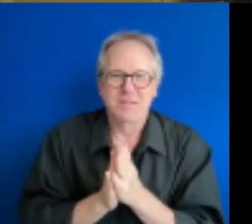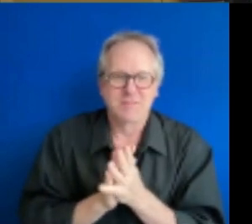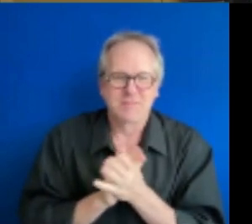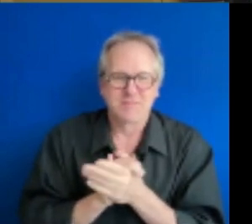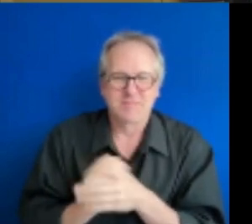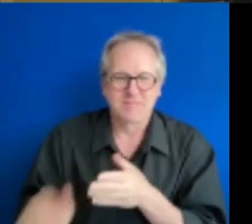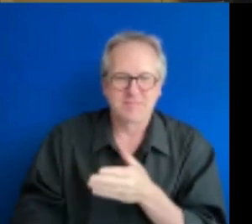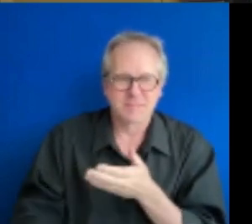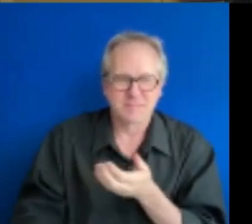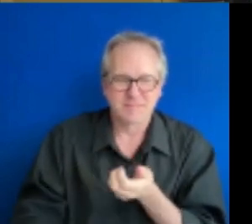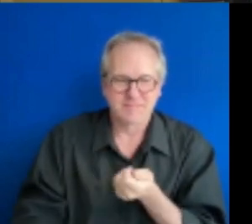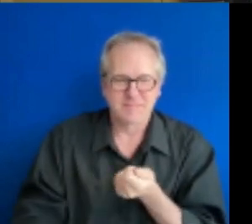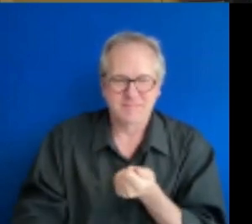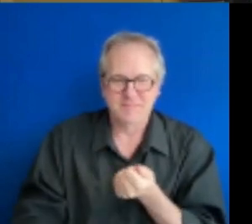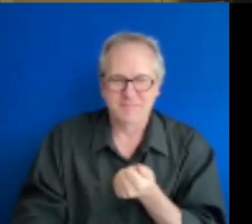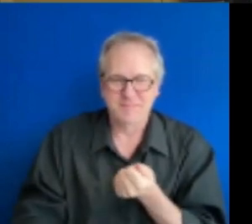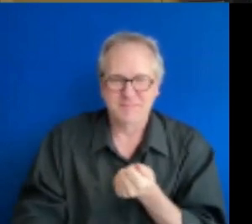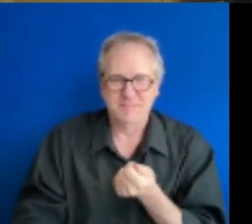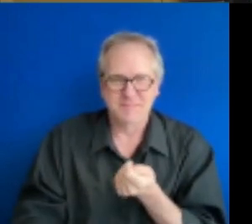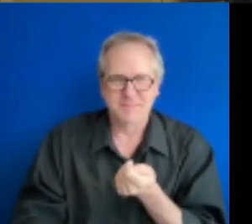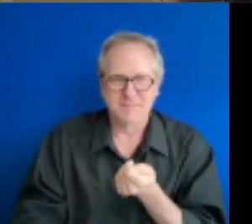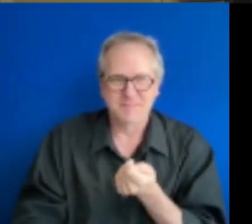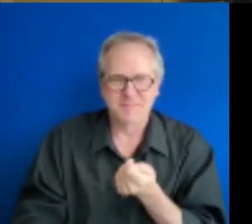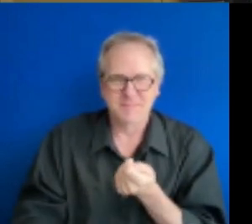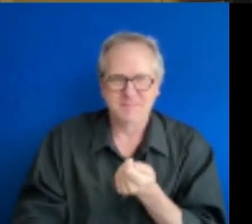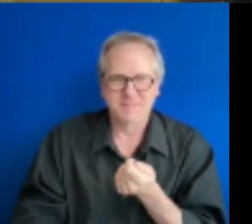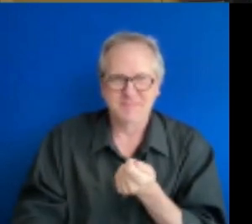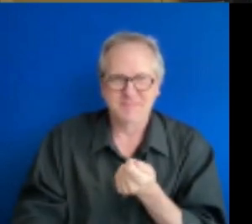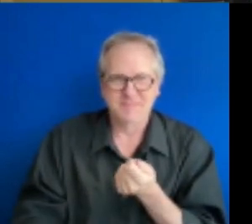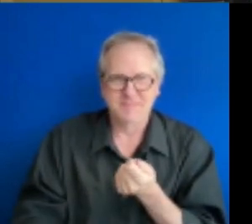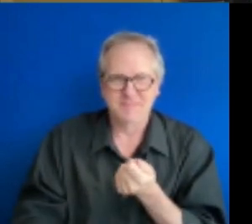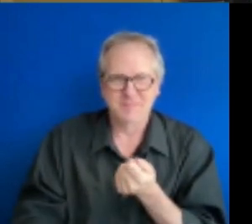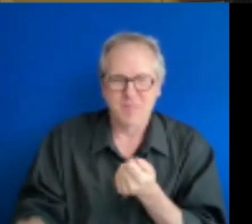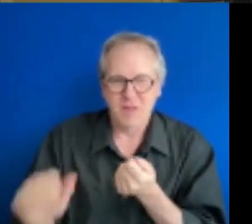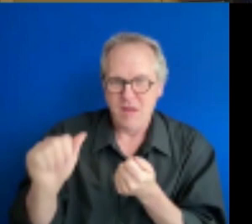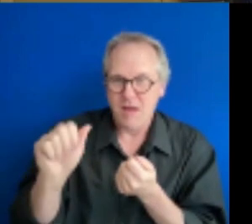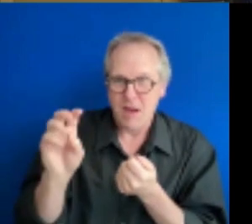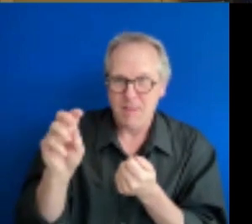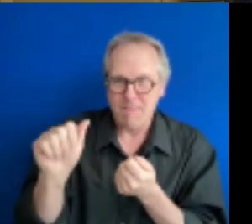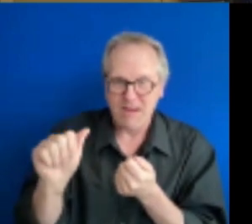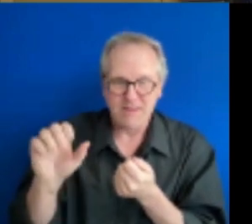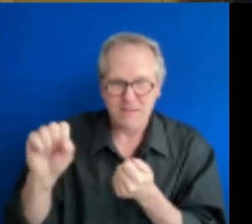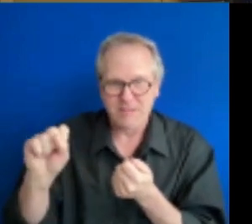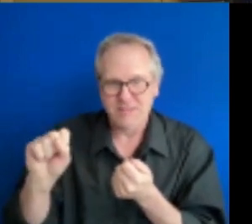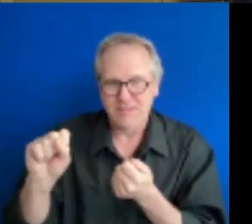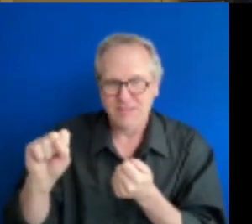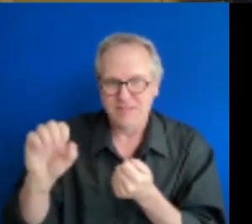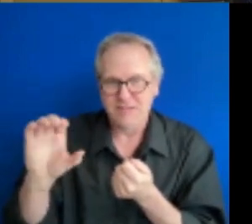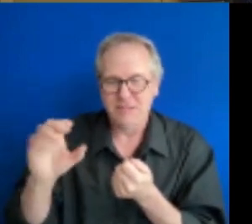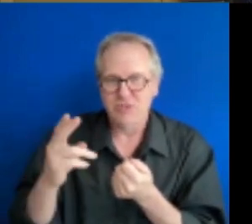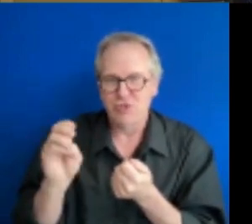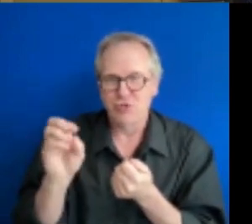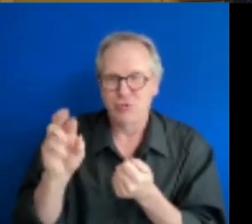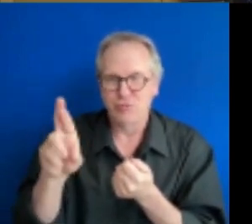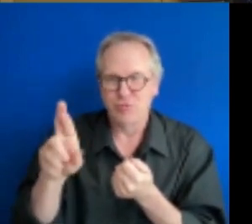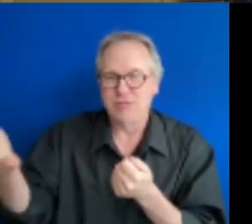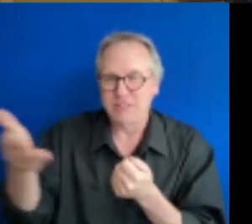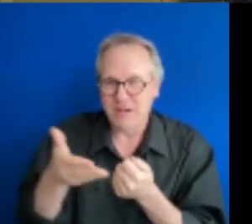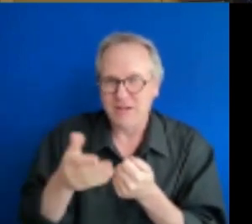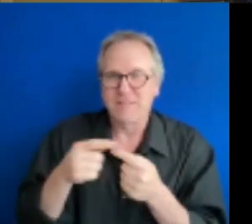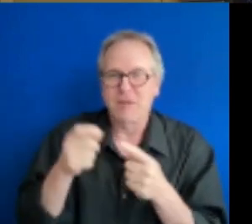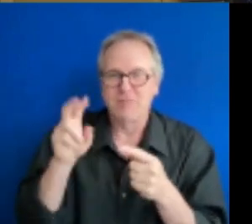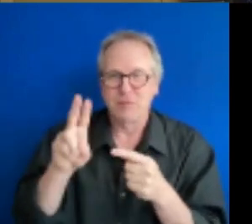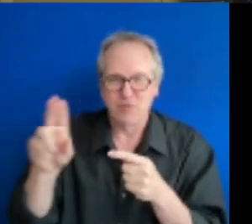Unitarian Universalist Association. So Amanda Schuber was hired by the Unitarian Universalist